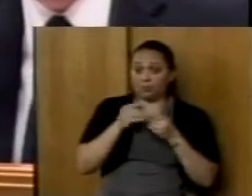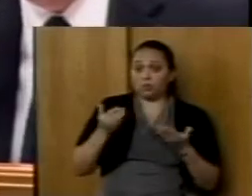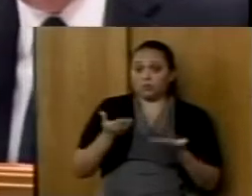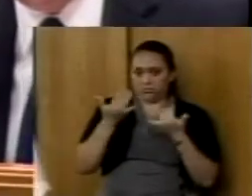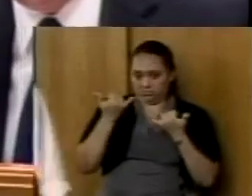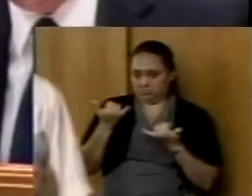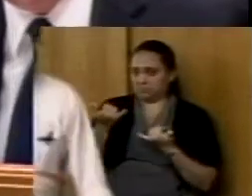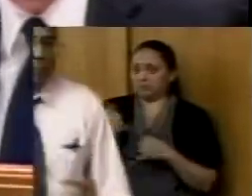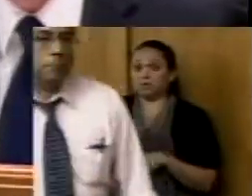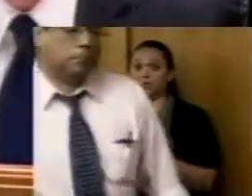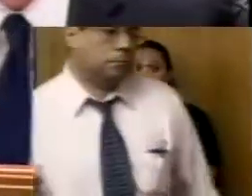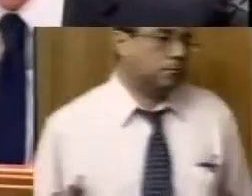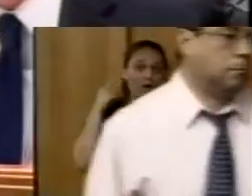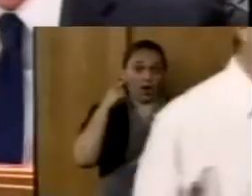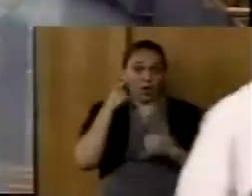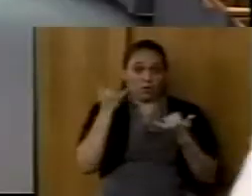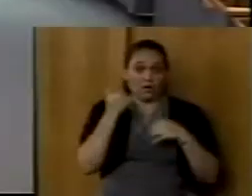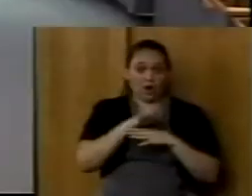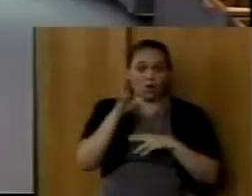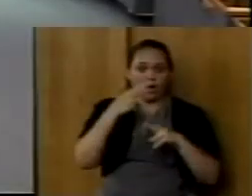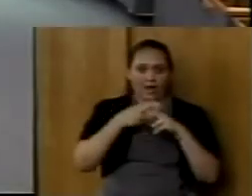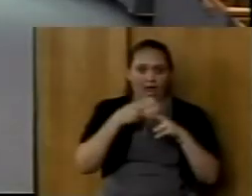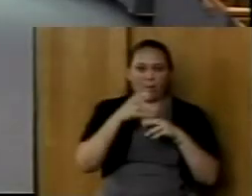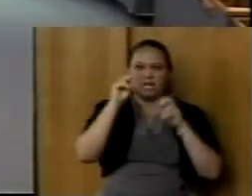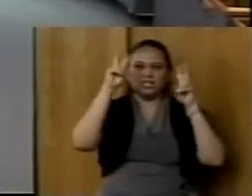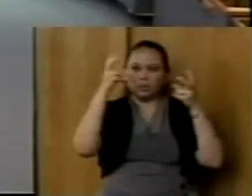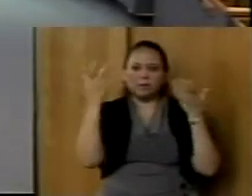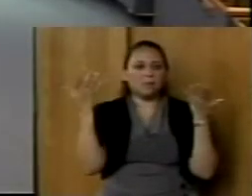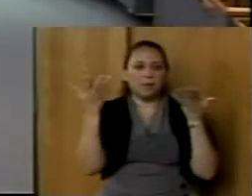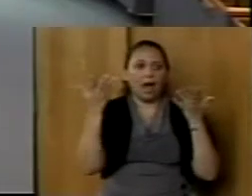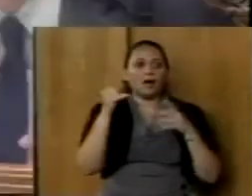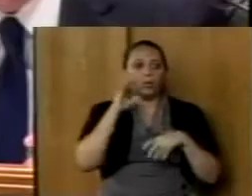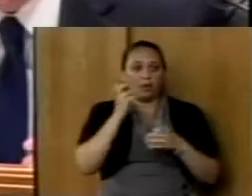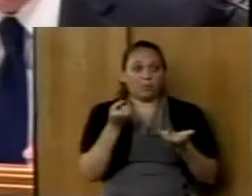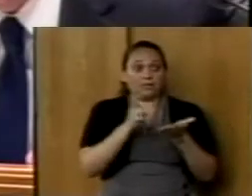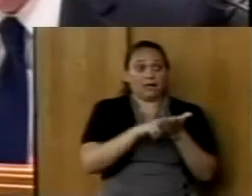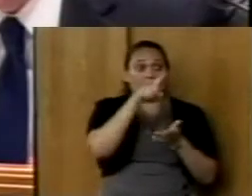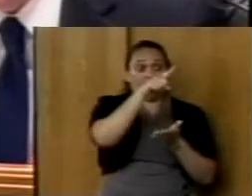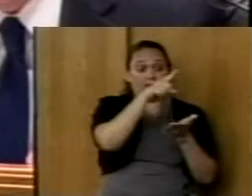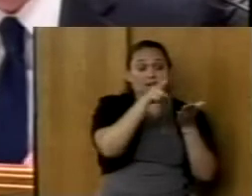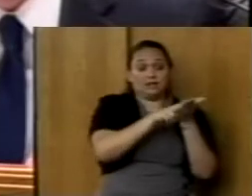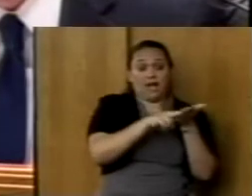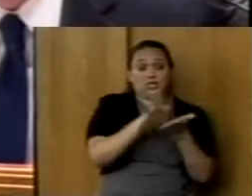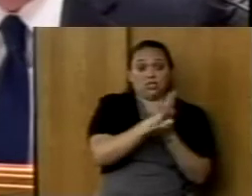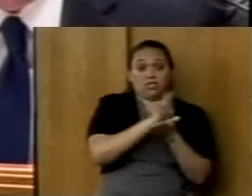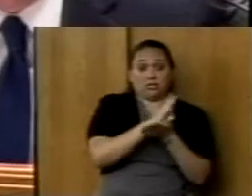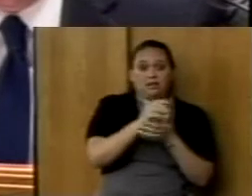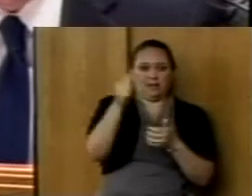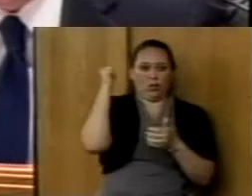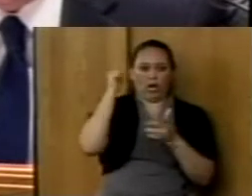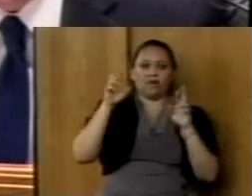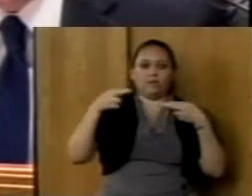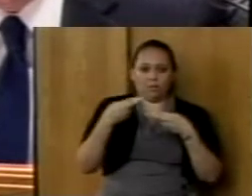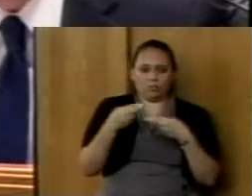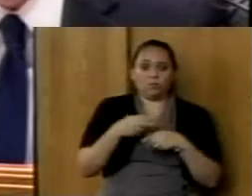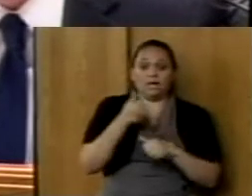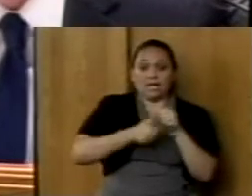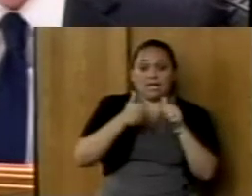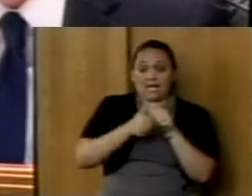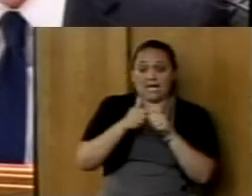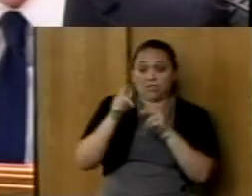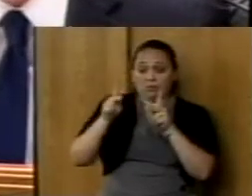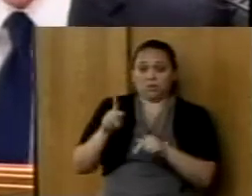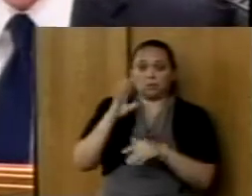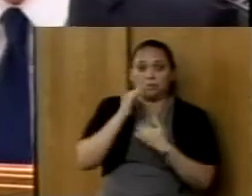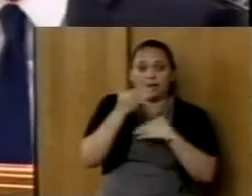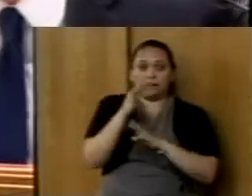To have your comments heard tonight, your name and the subject matter must be signed in the sign-in sheet, which is located in the rear of the meeting room. Each speaker will be limited to